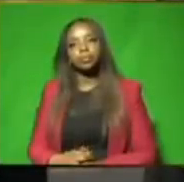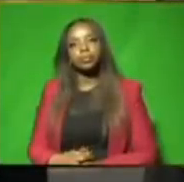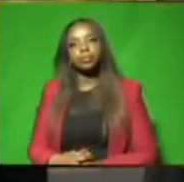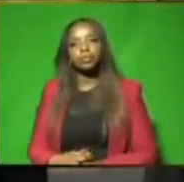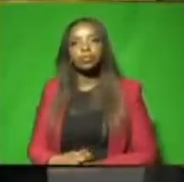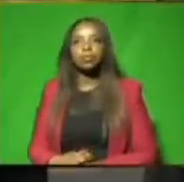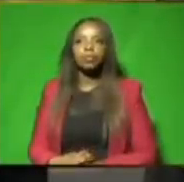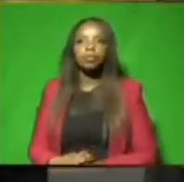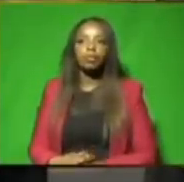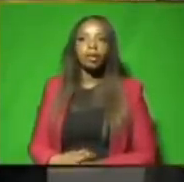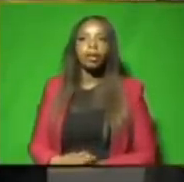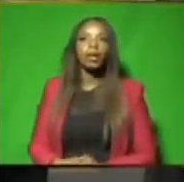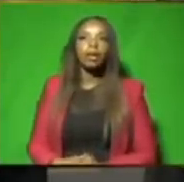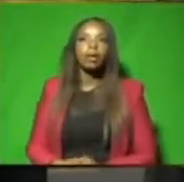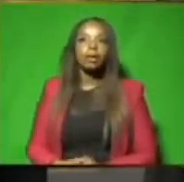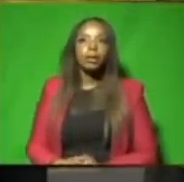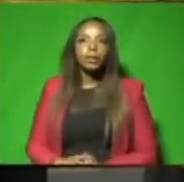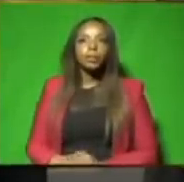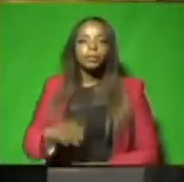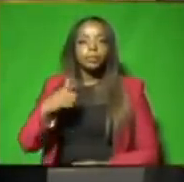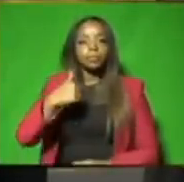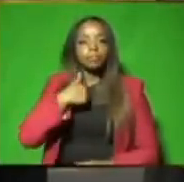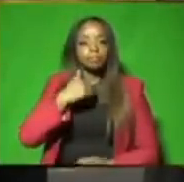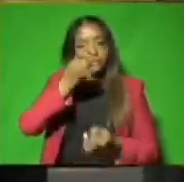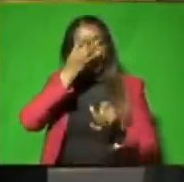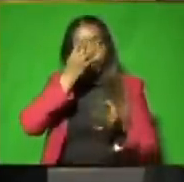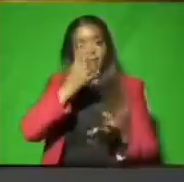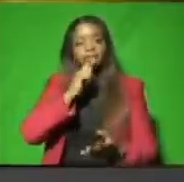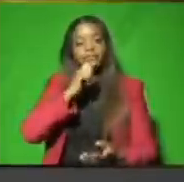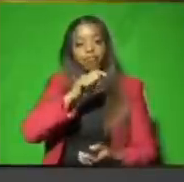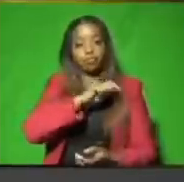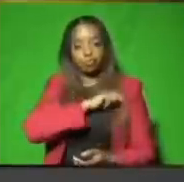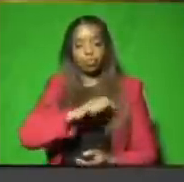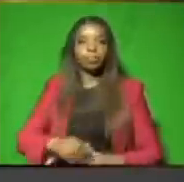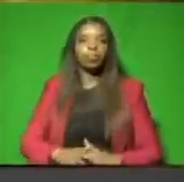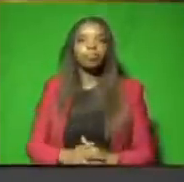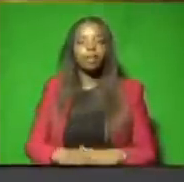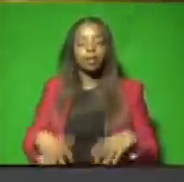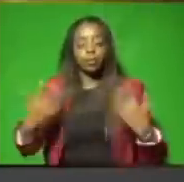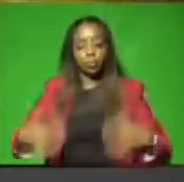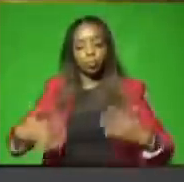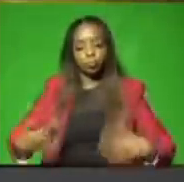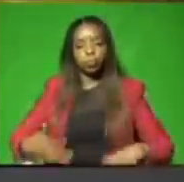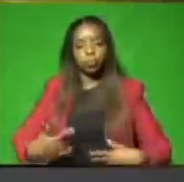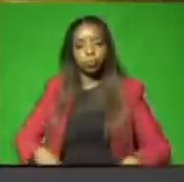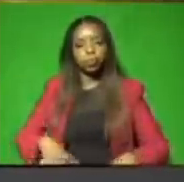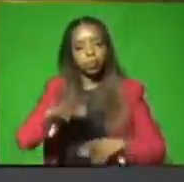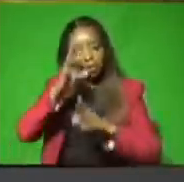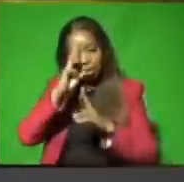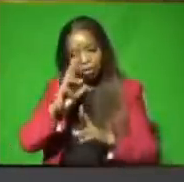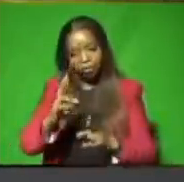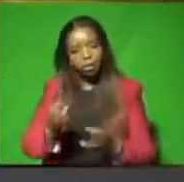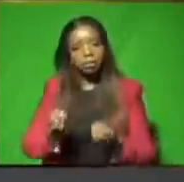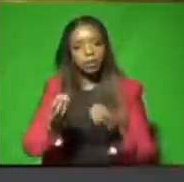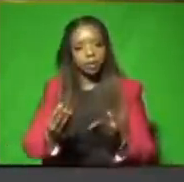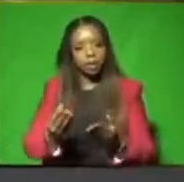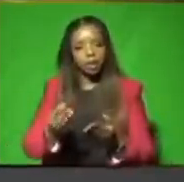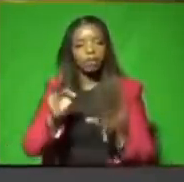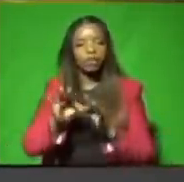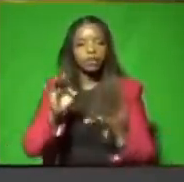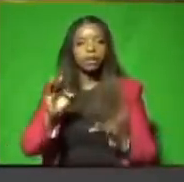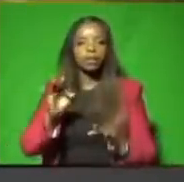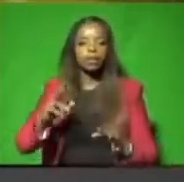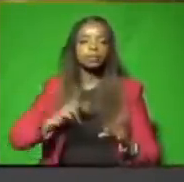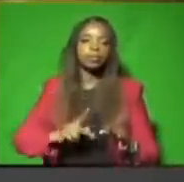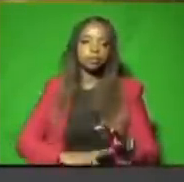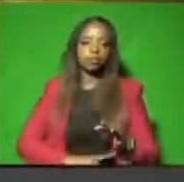To tell you the truth is the greatest respect we give to a sitting president. It is a